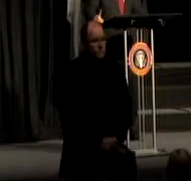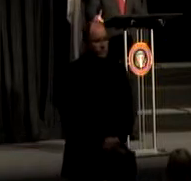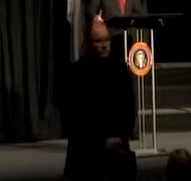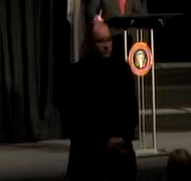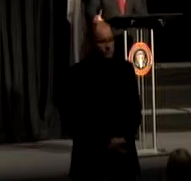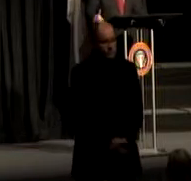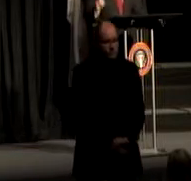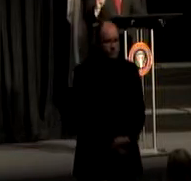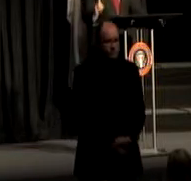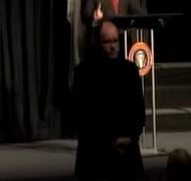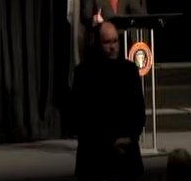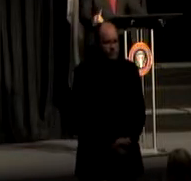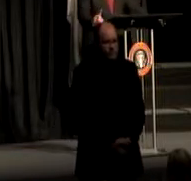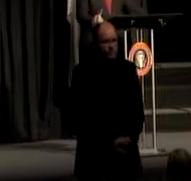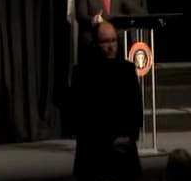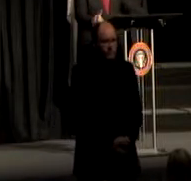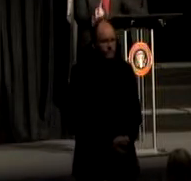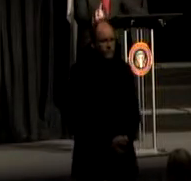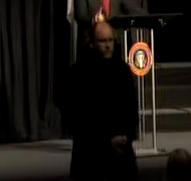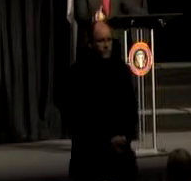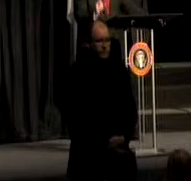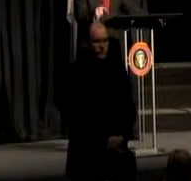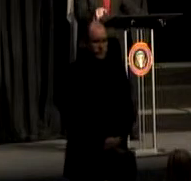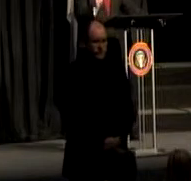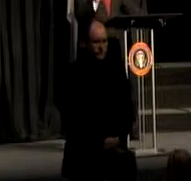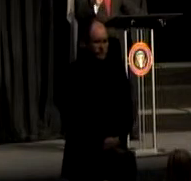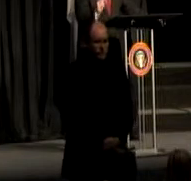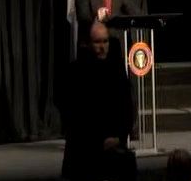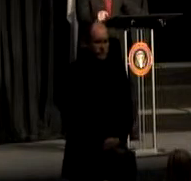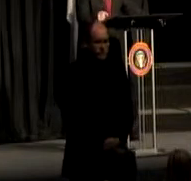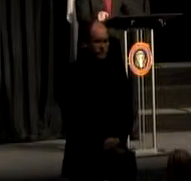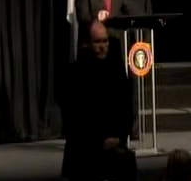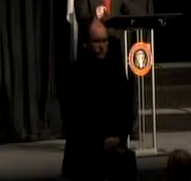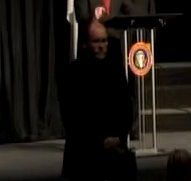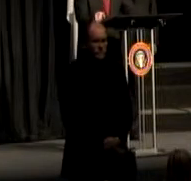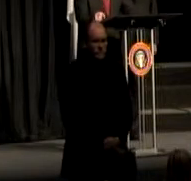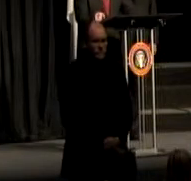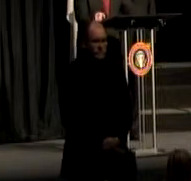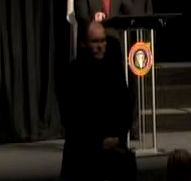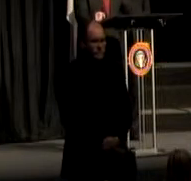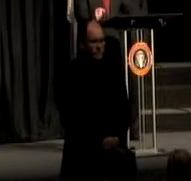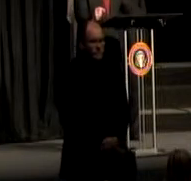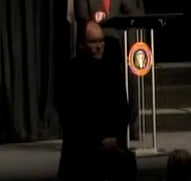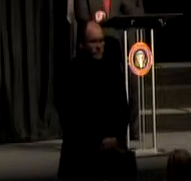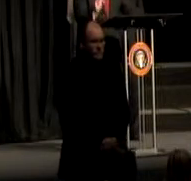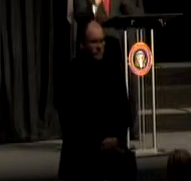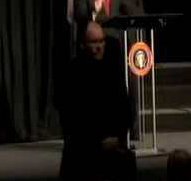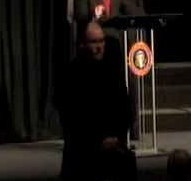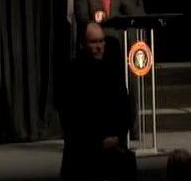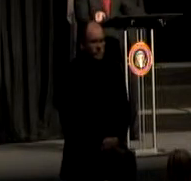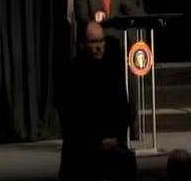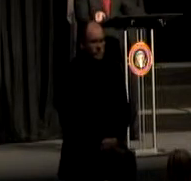because of his word. They said to the woman, it is no longer because of what you said that we believe, for we have